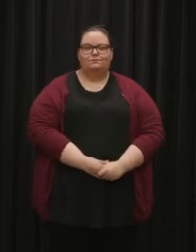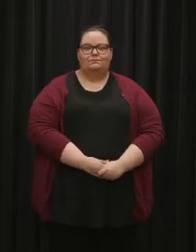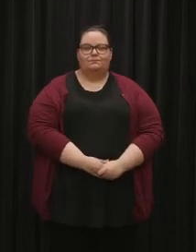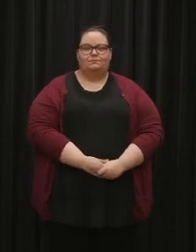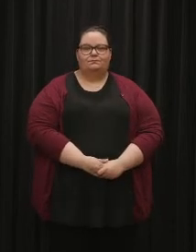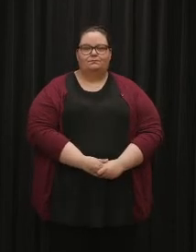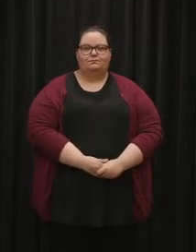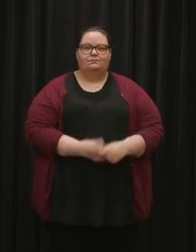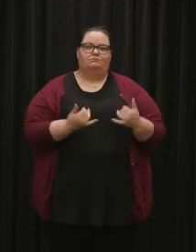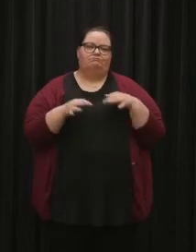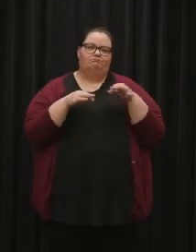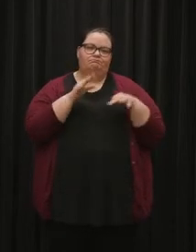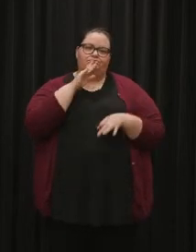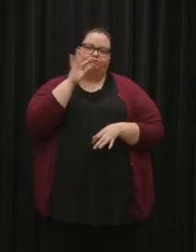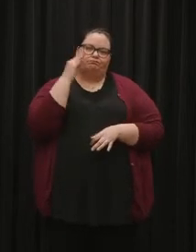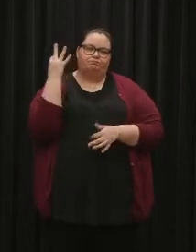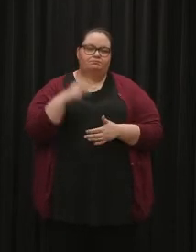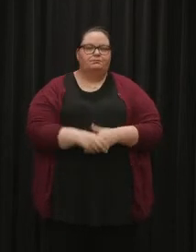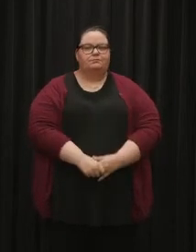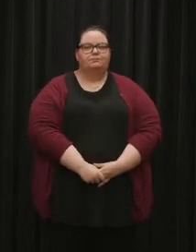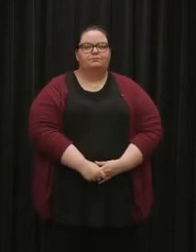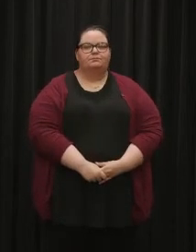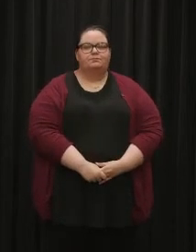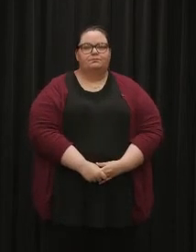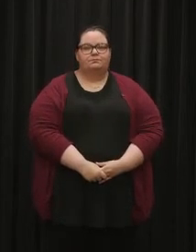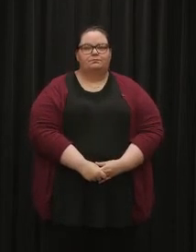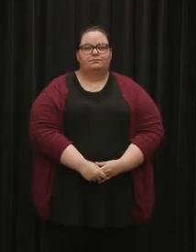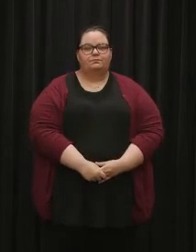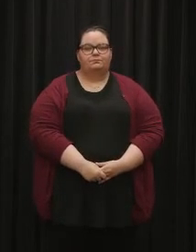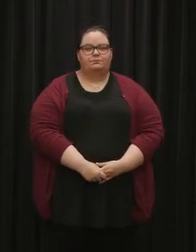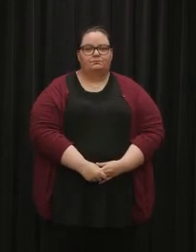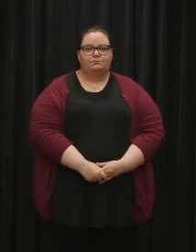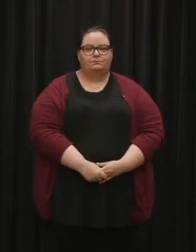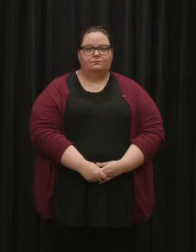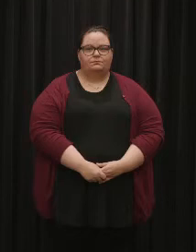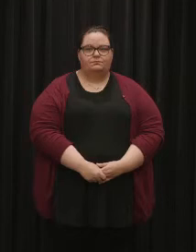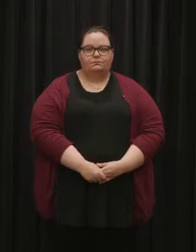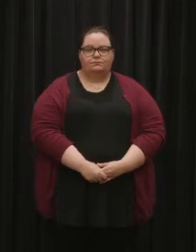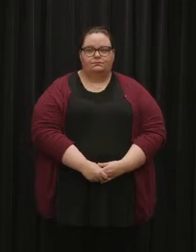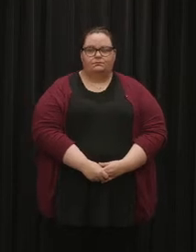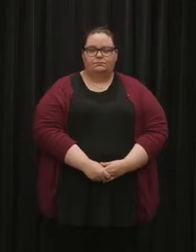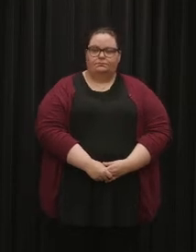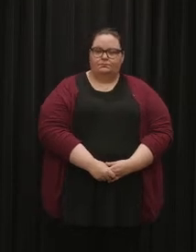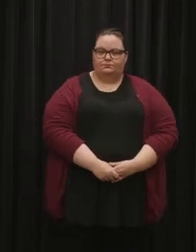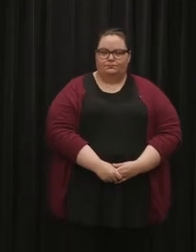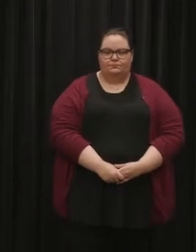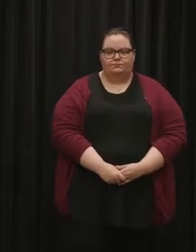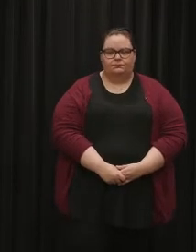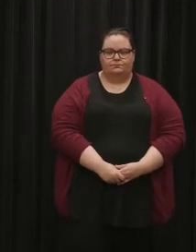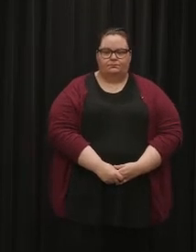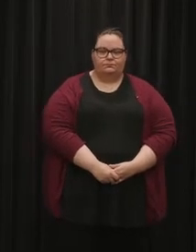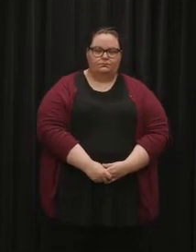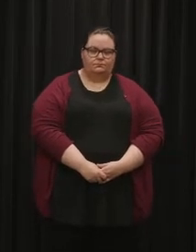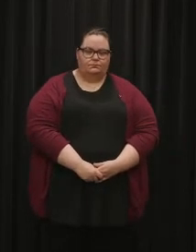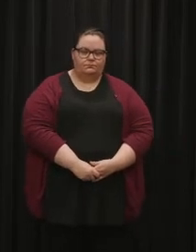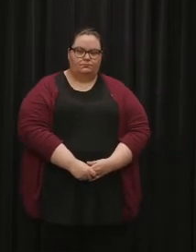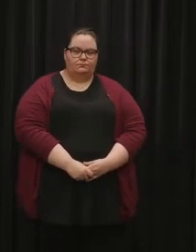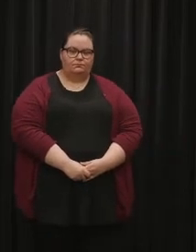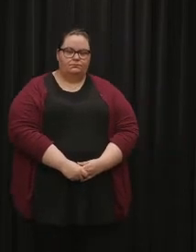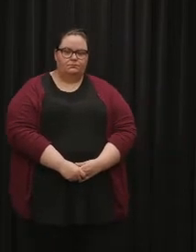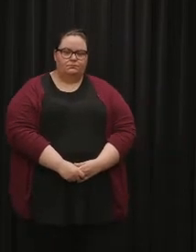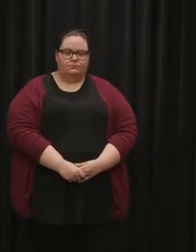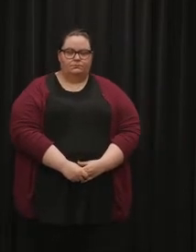Nous allons maintenant procéder aux questions. We will now move on to the questions from the media. You can